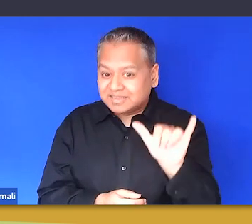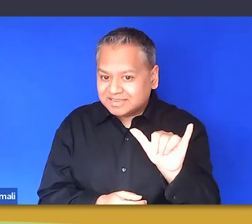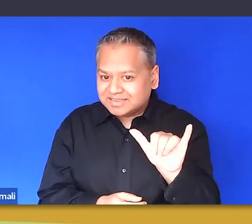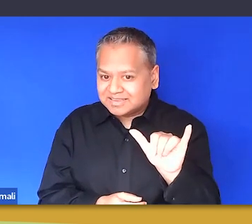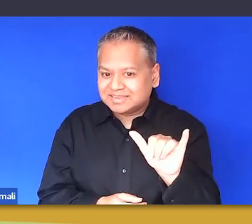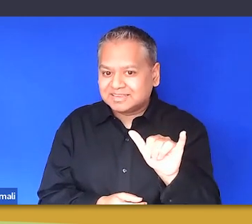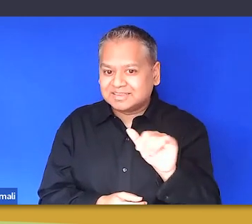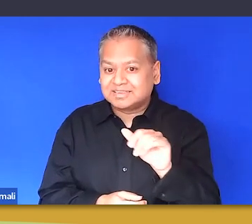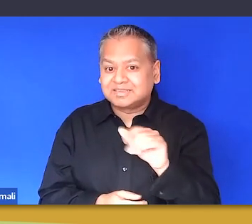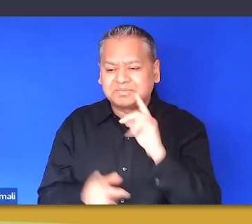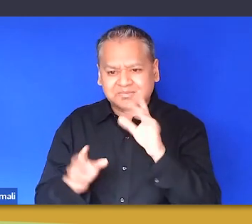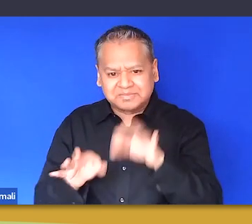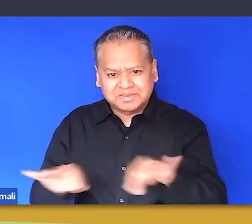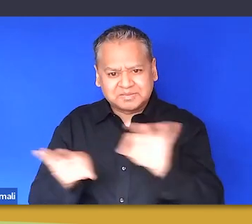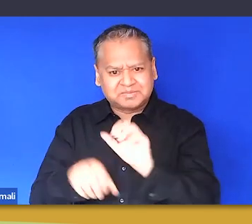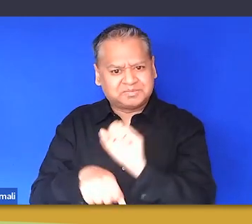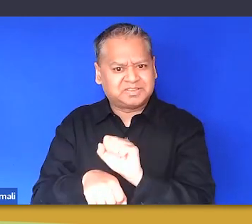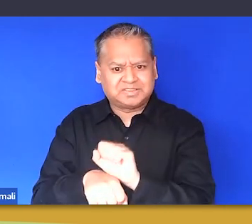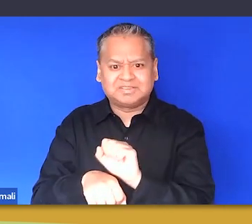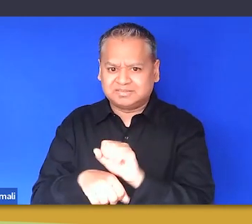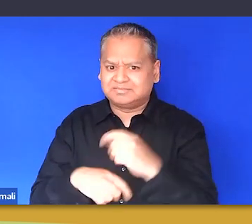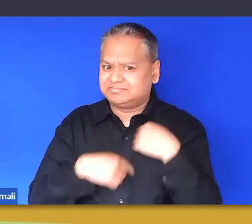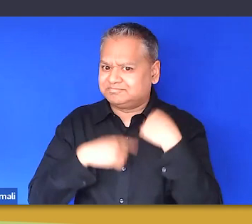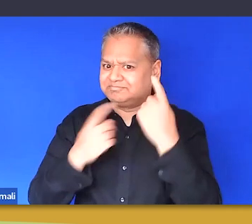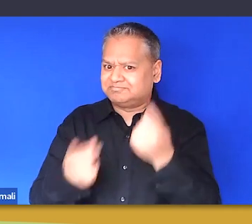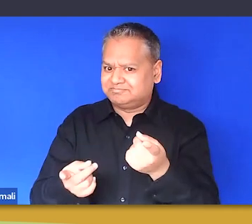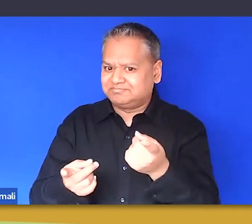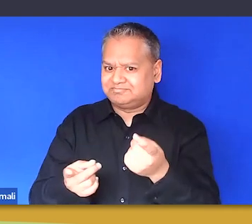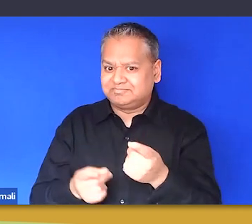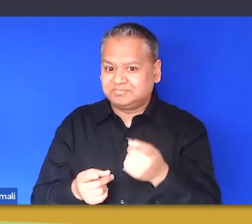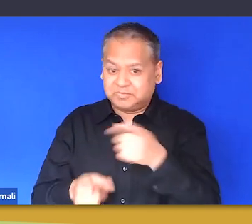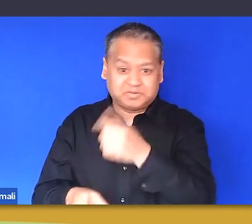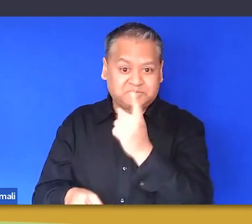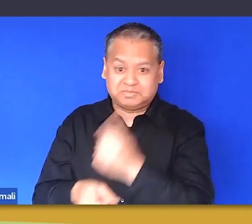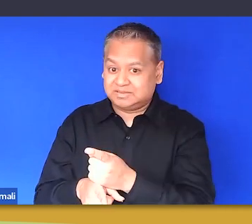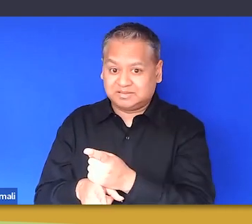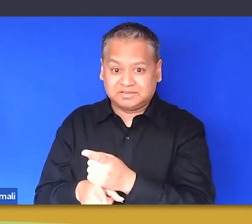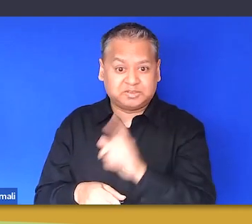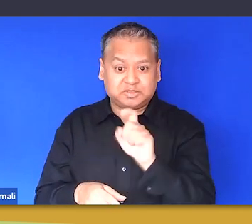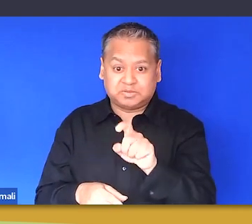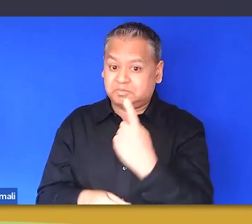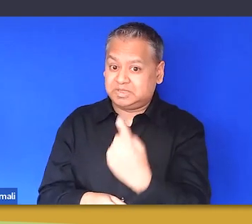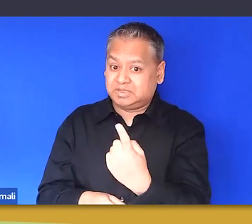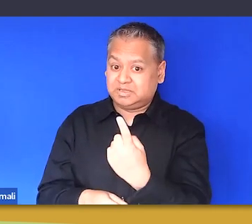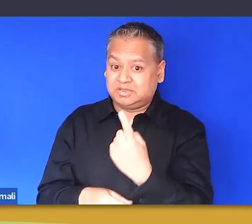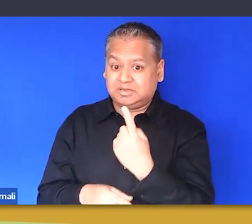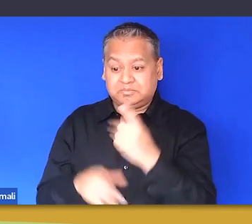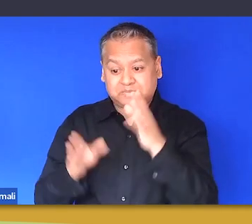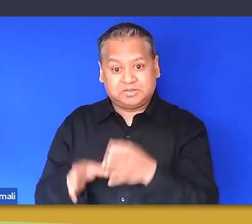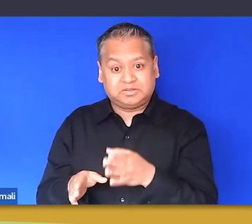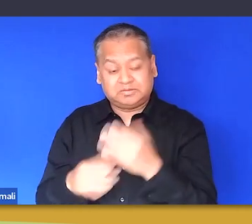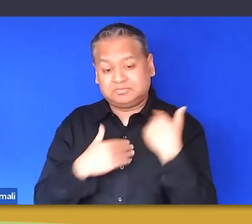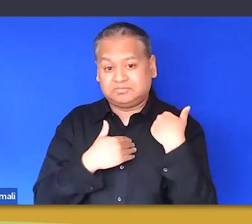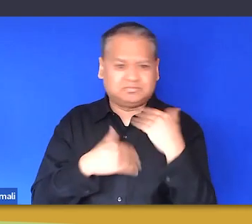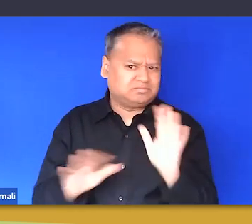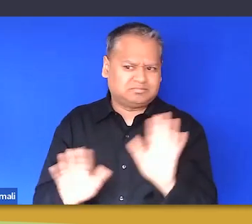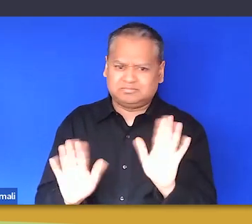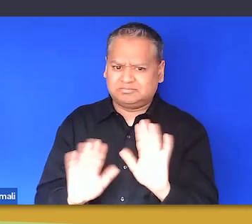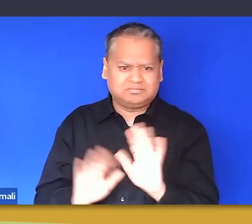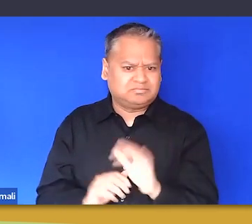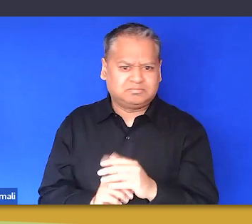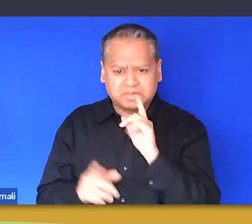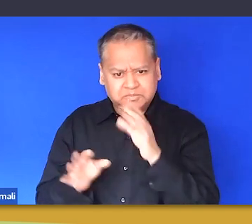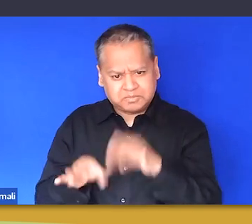powerfully put it, this is work that shouldn't fall on any one individual. It's work that needs to be done collectively by all of us. And